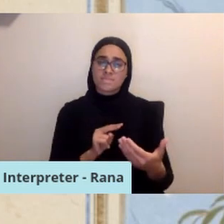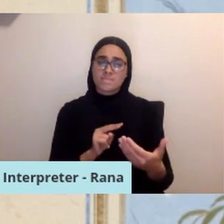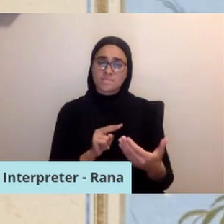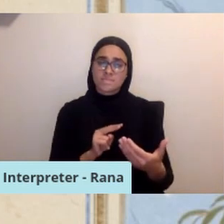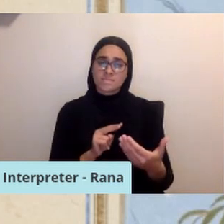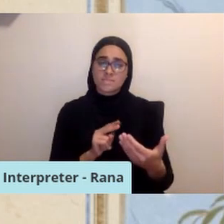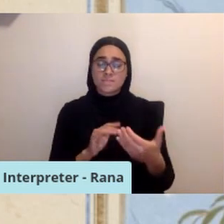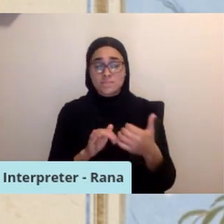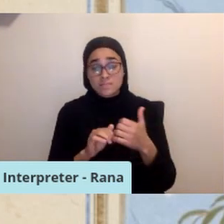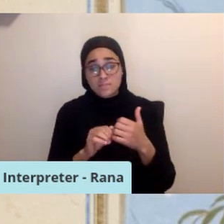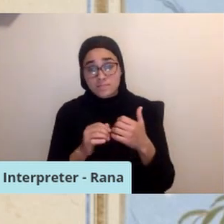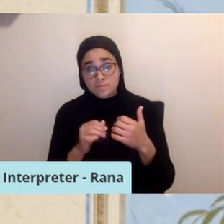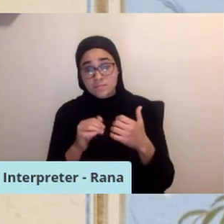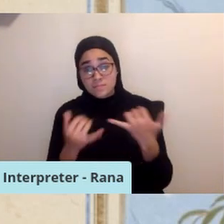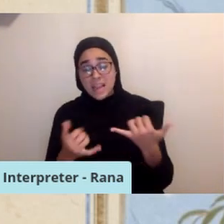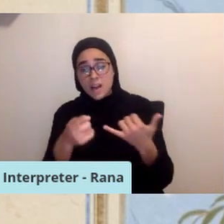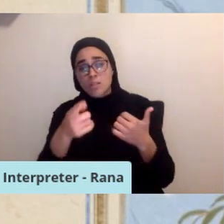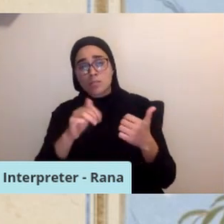How are you now, Sandra?